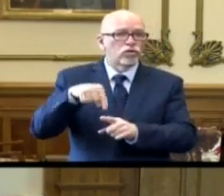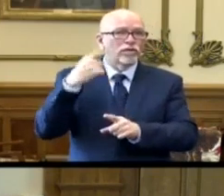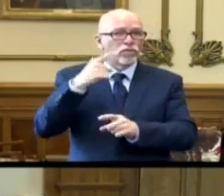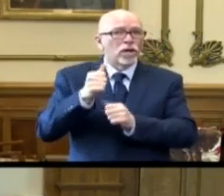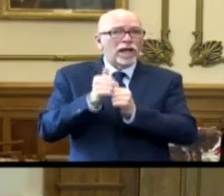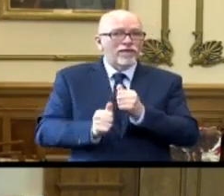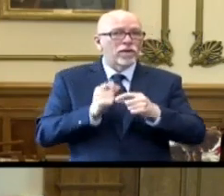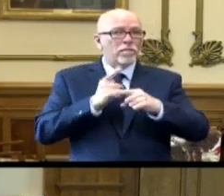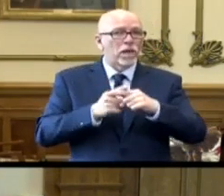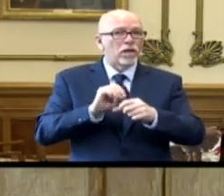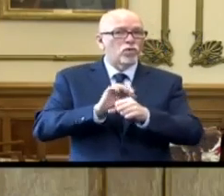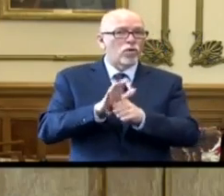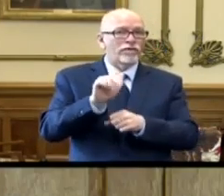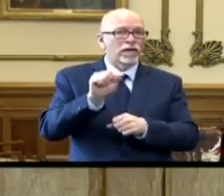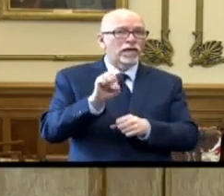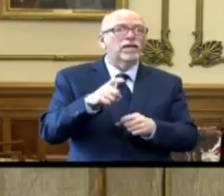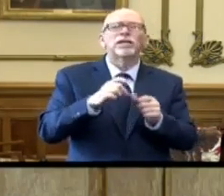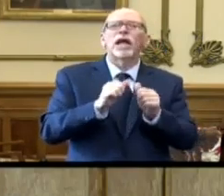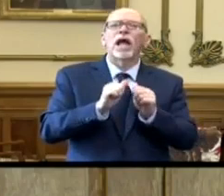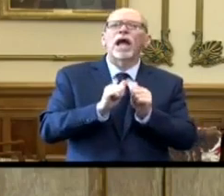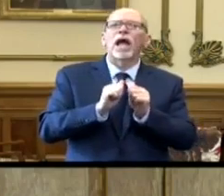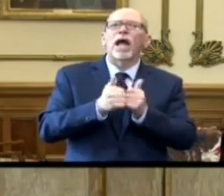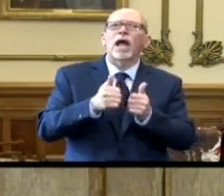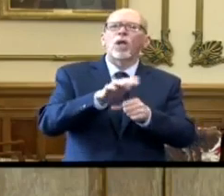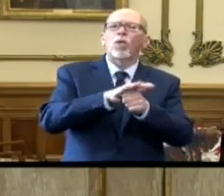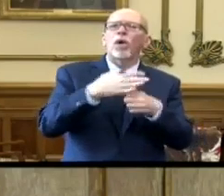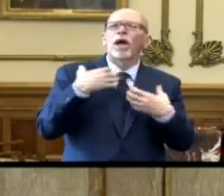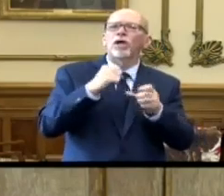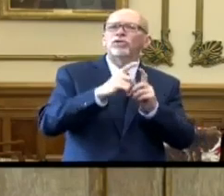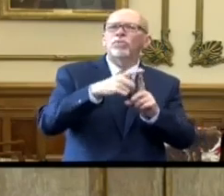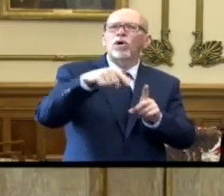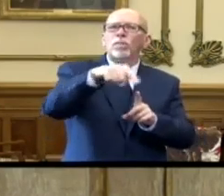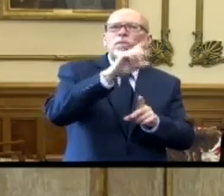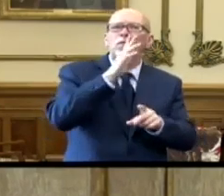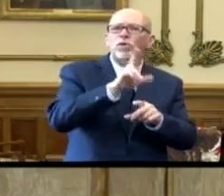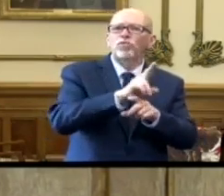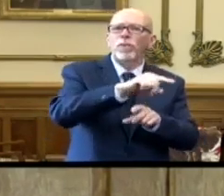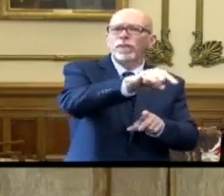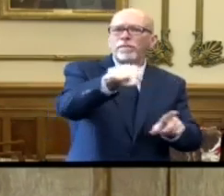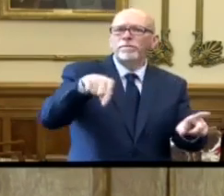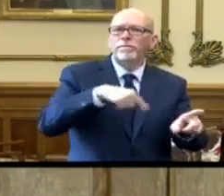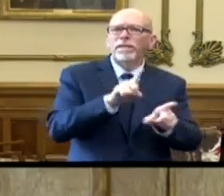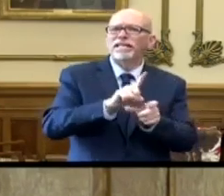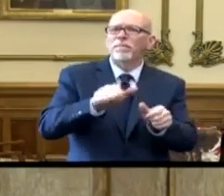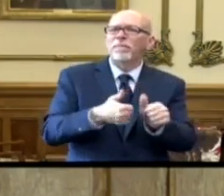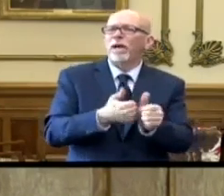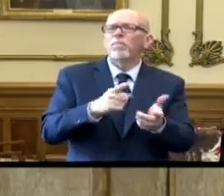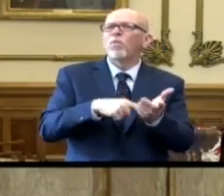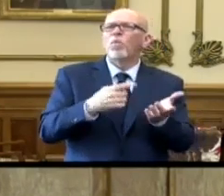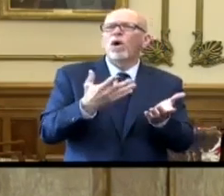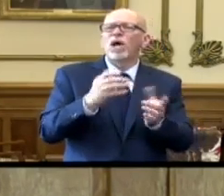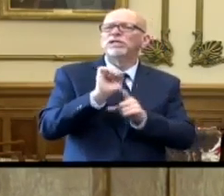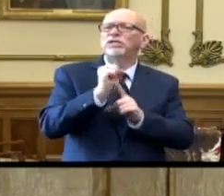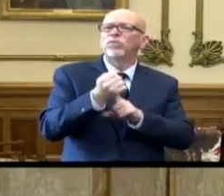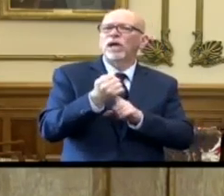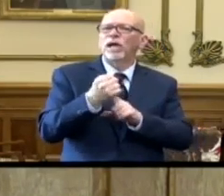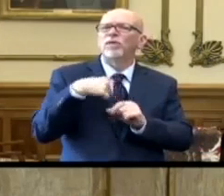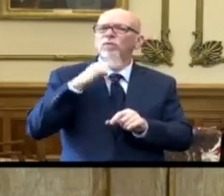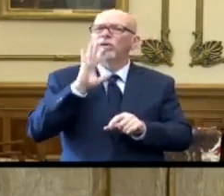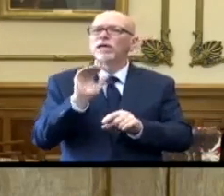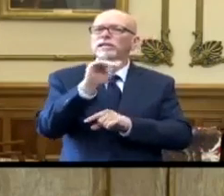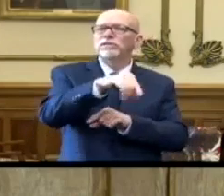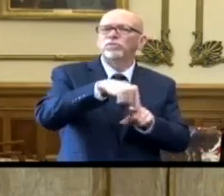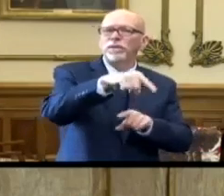every positive COVID case. How will local health departments be used as a backup? What sort of situations would require